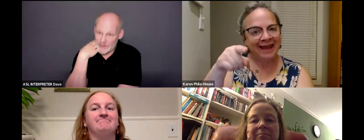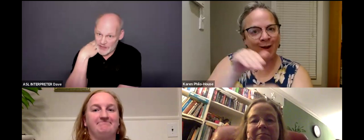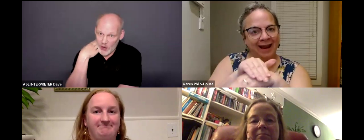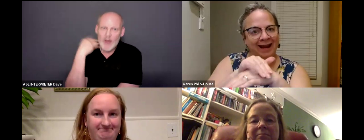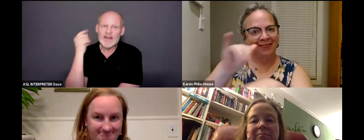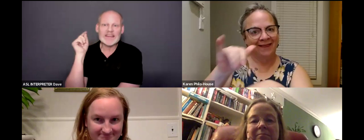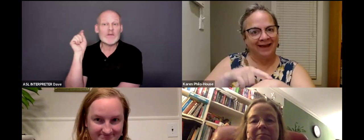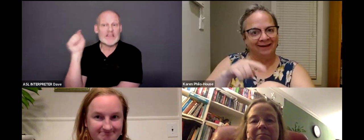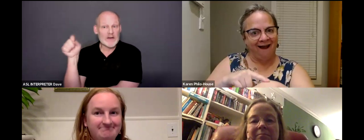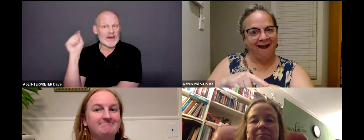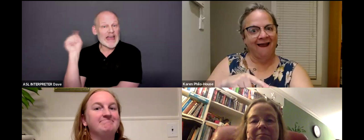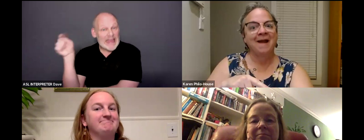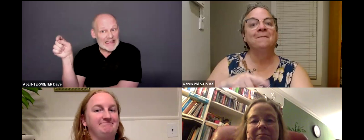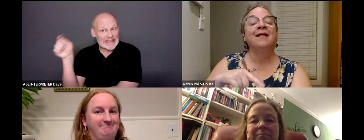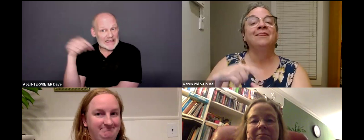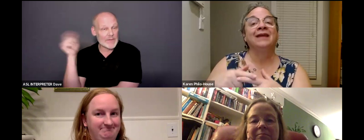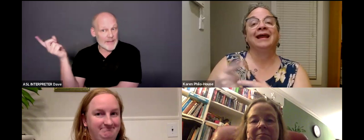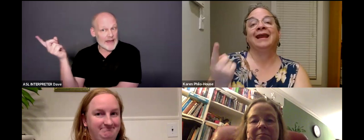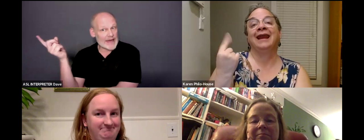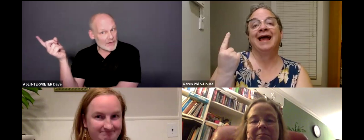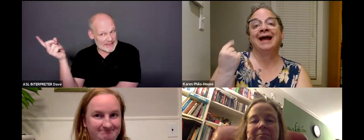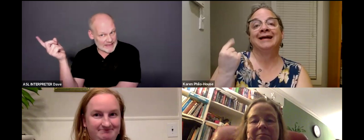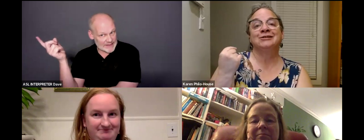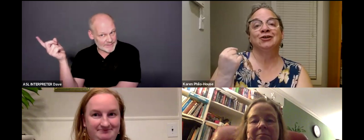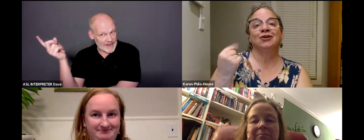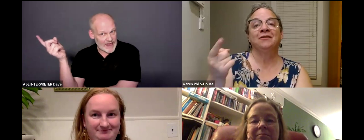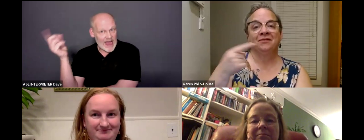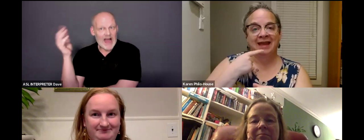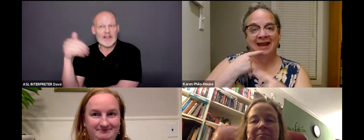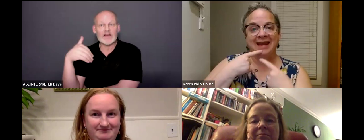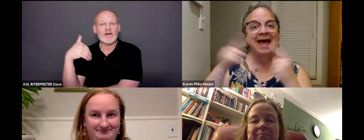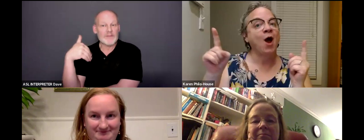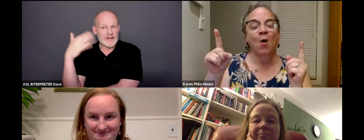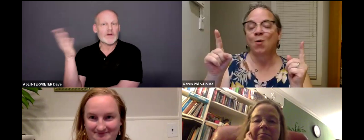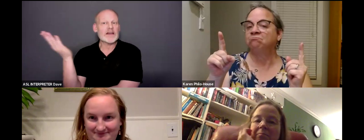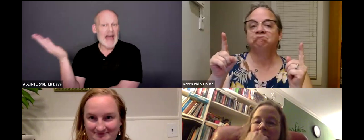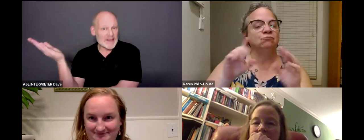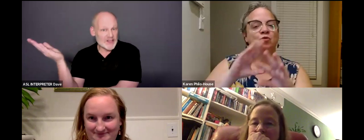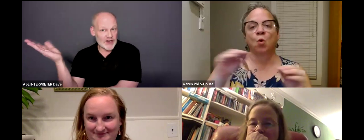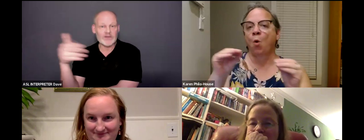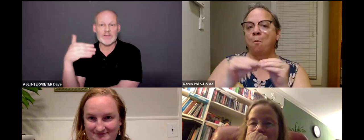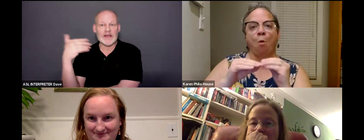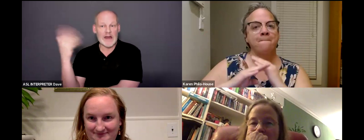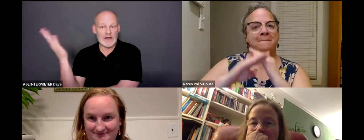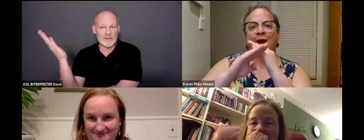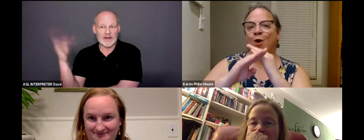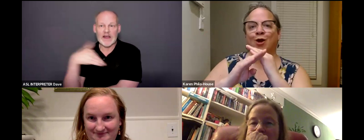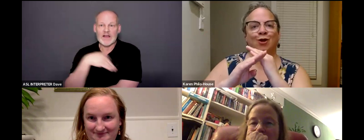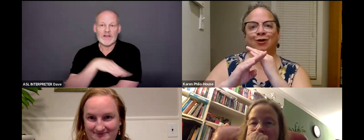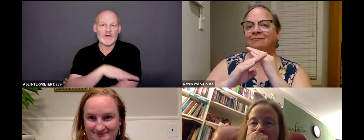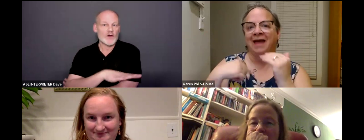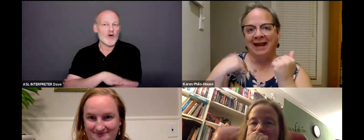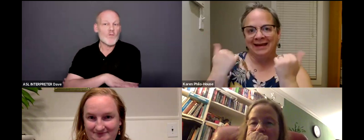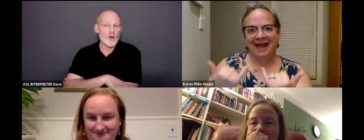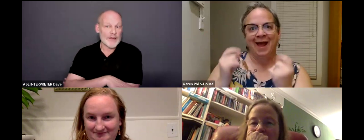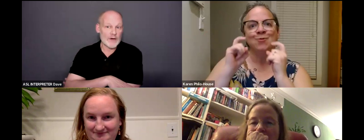not do so because I was there in England at the time of mad cow disease. And then fast forward, last year, there was a big announcement